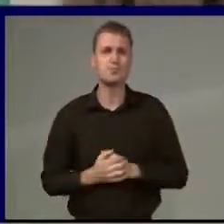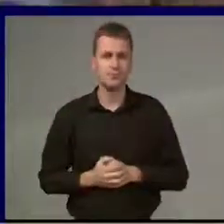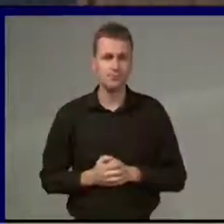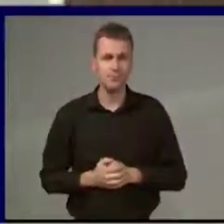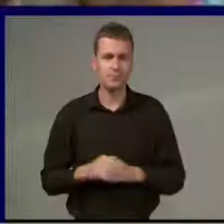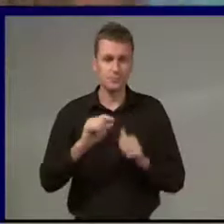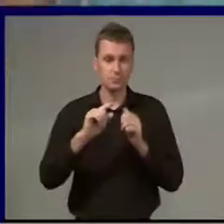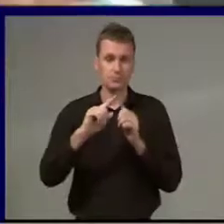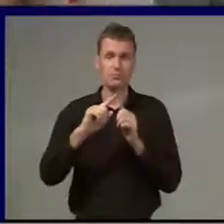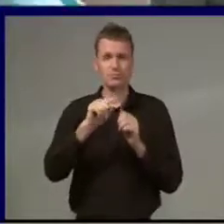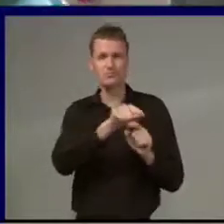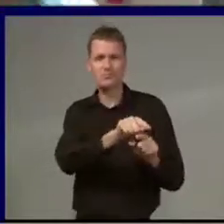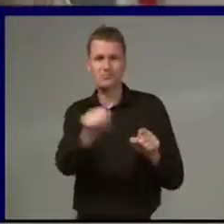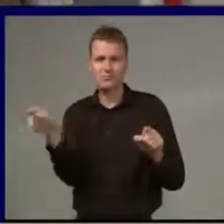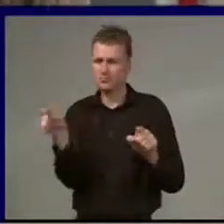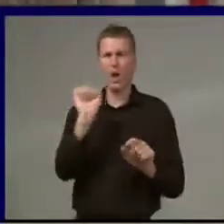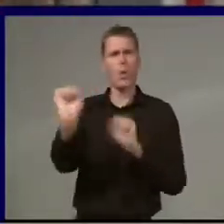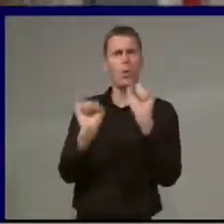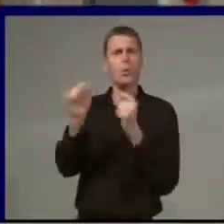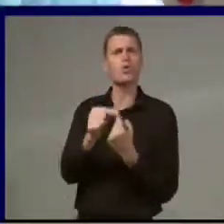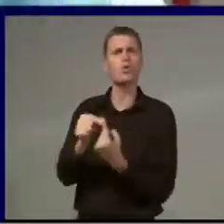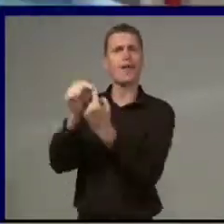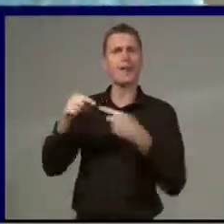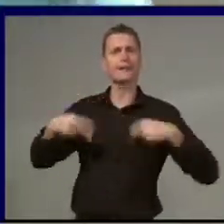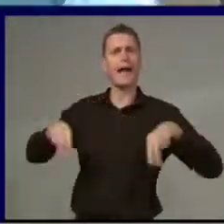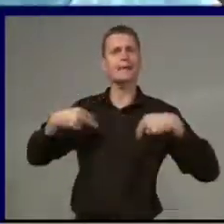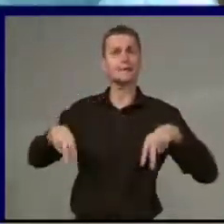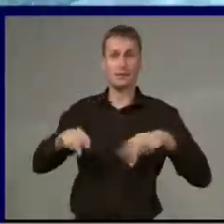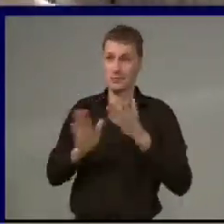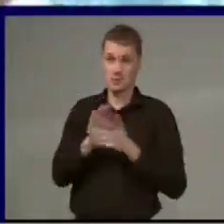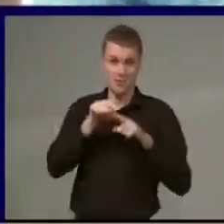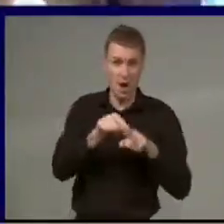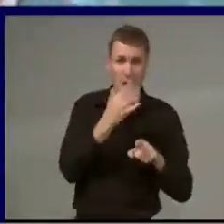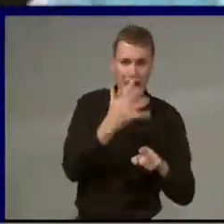Dancing to their own beat. This class isn't about your age or ability.